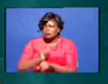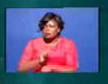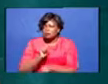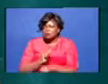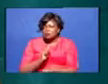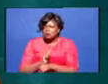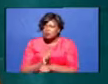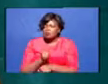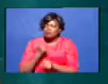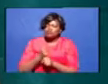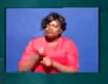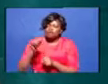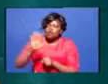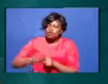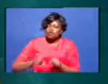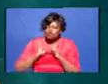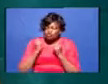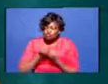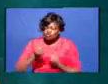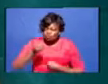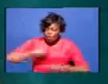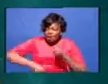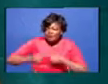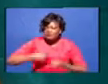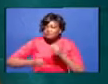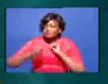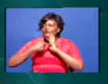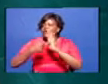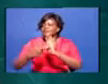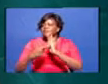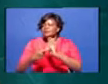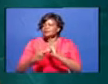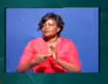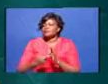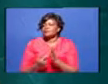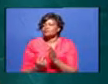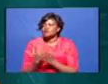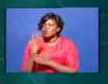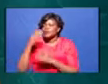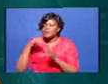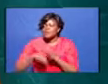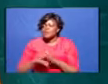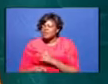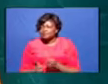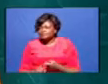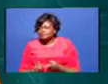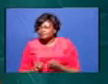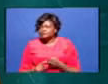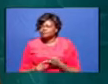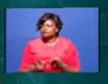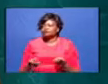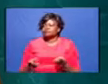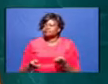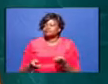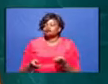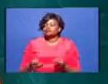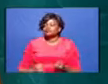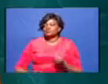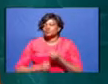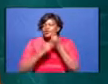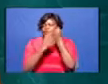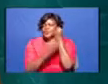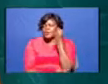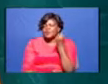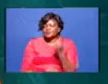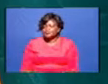local social activities, for example, tree plantations, for example, looking after the poor people, feeding the